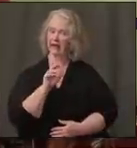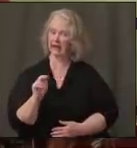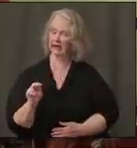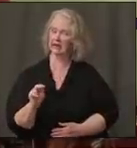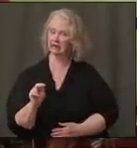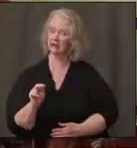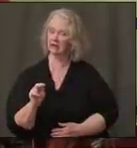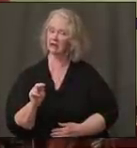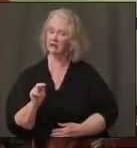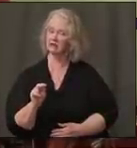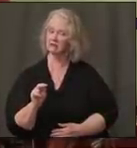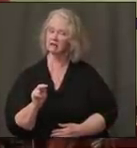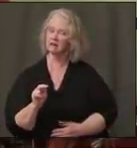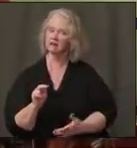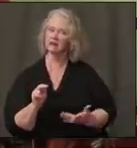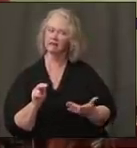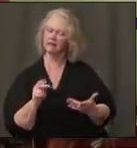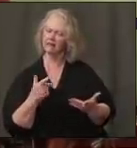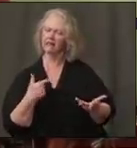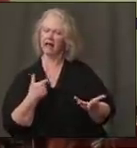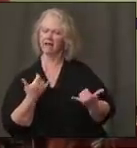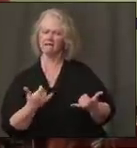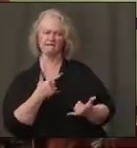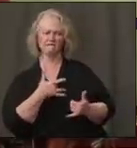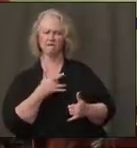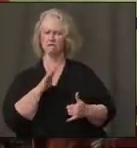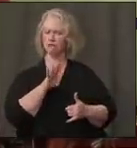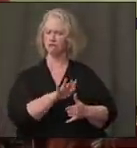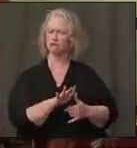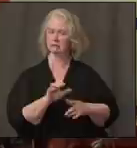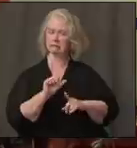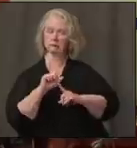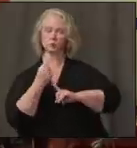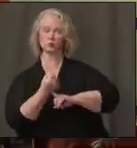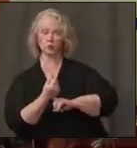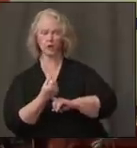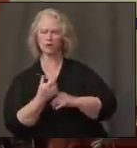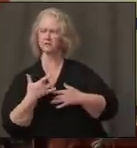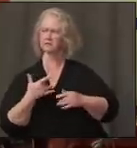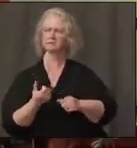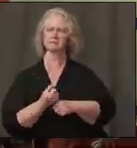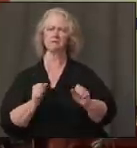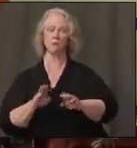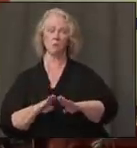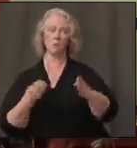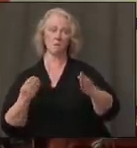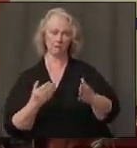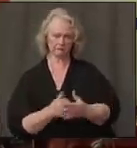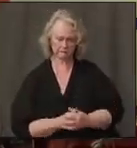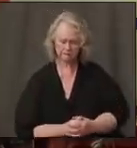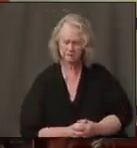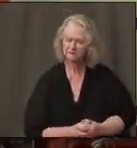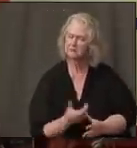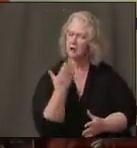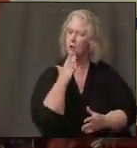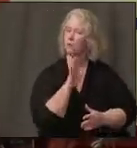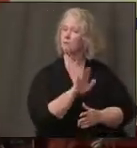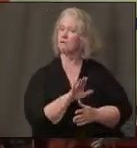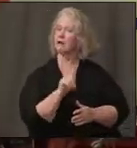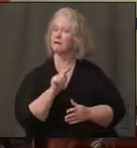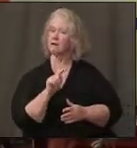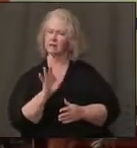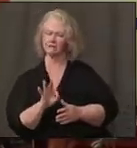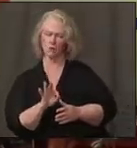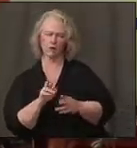are to putting you in a place where it's safer to reopen. I know that you and the task force have been considering